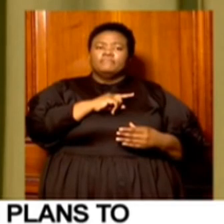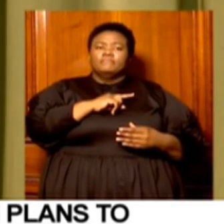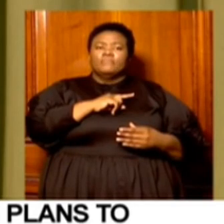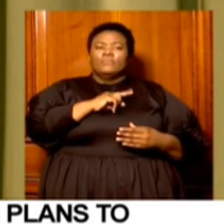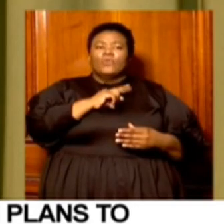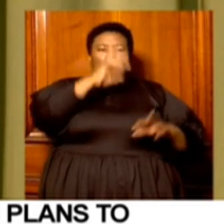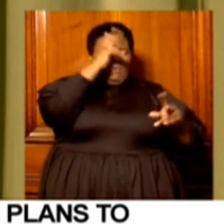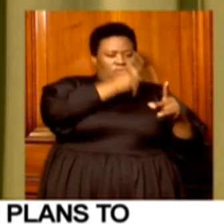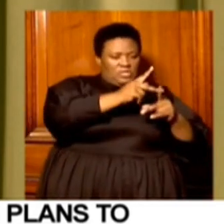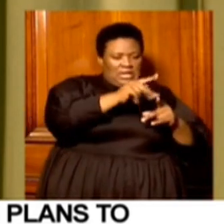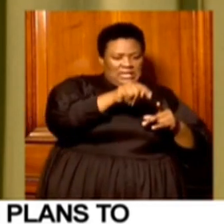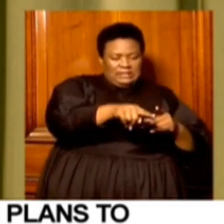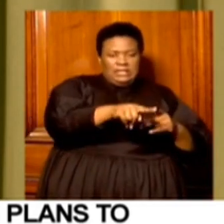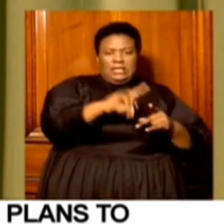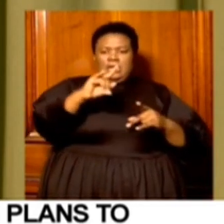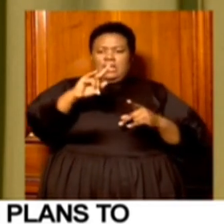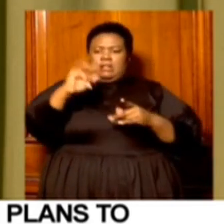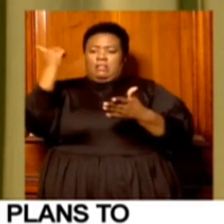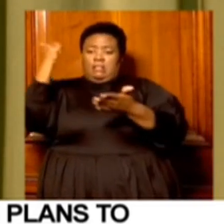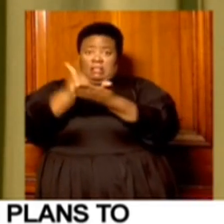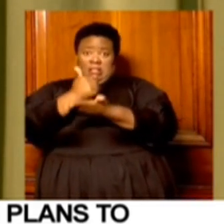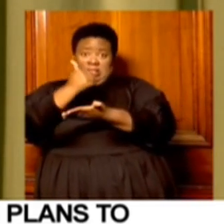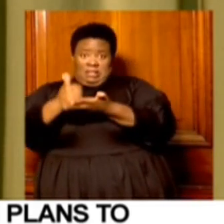Because professionalizing means that